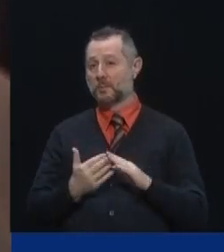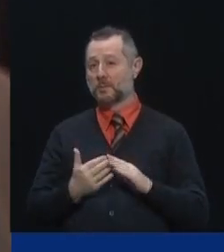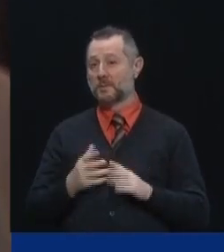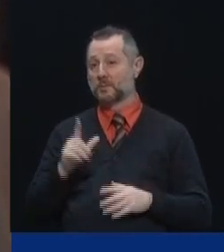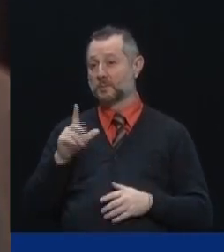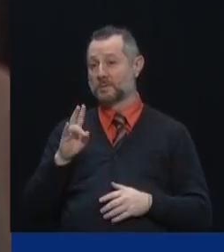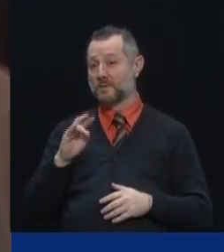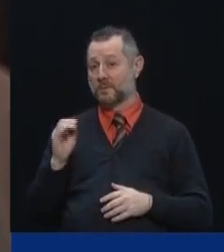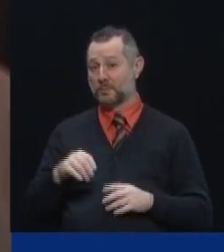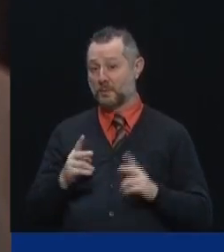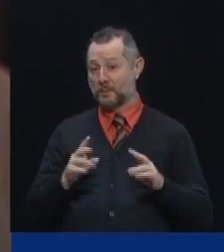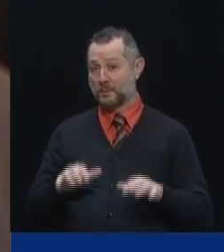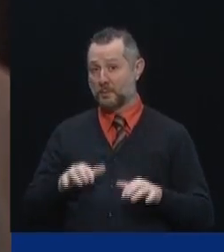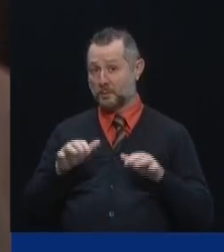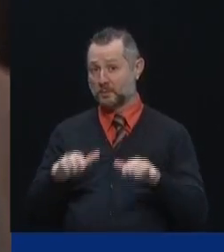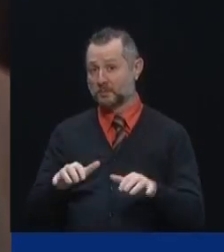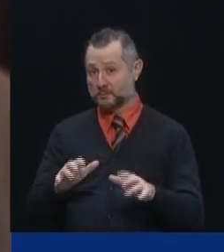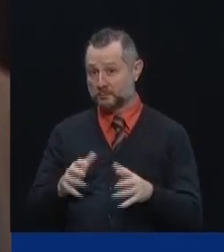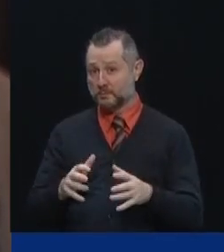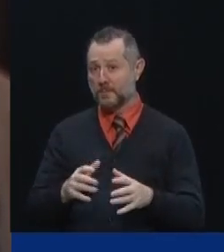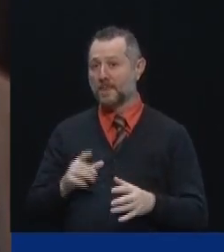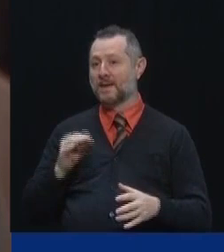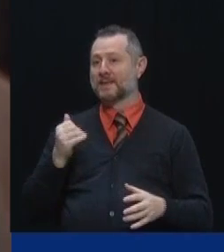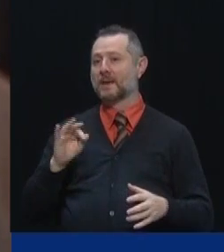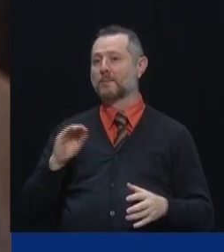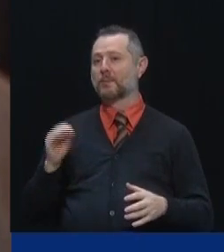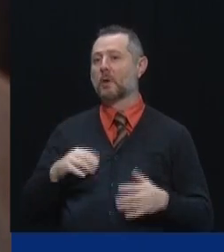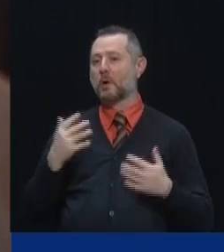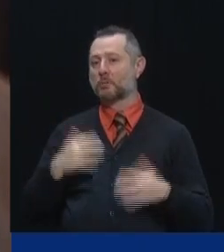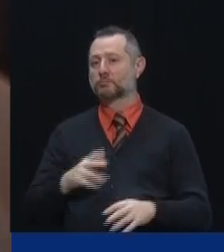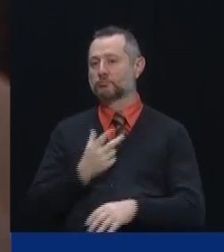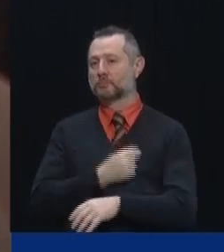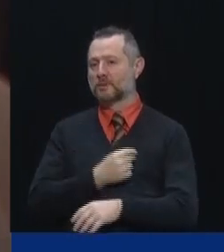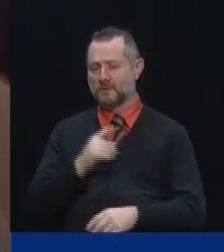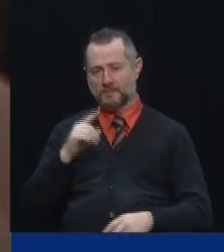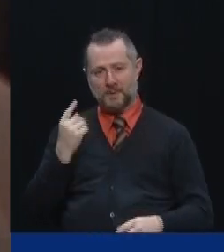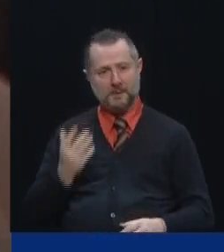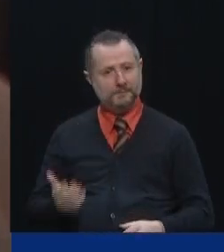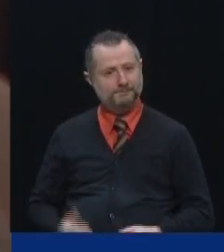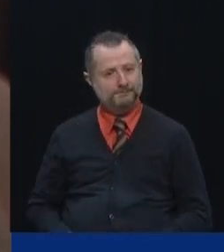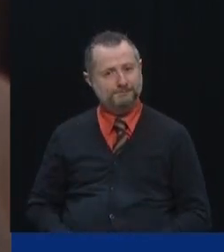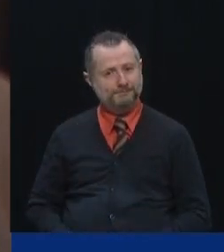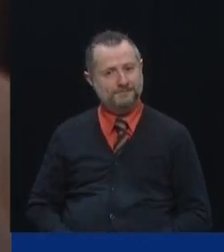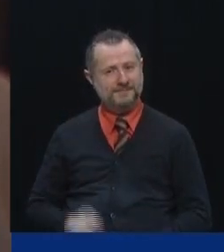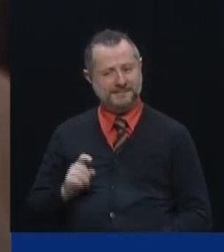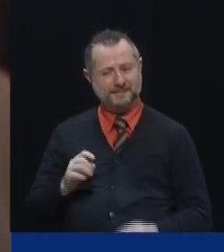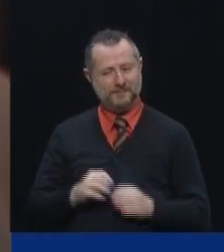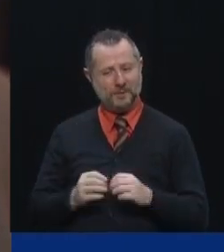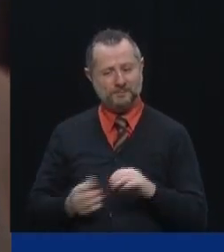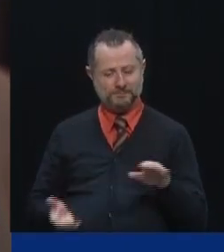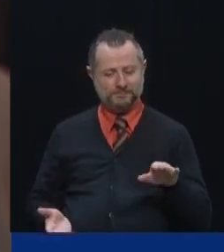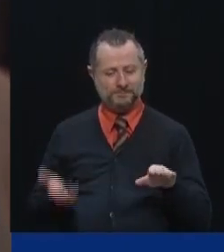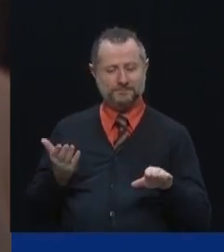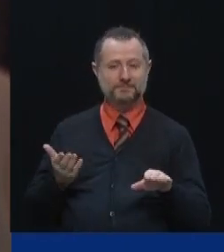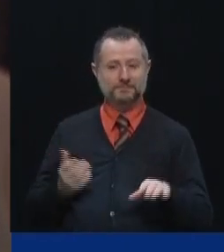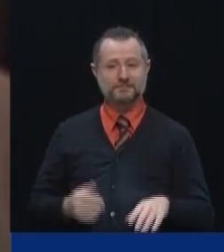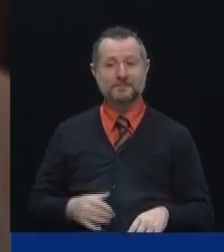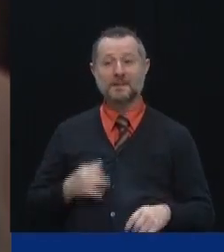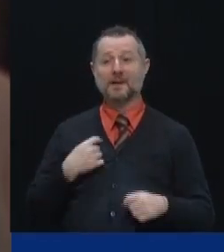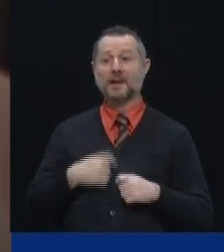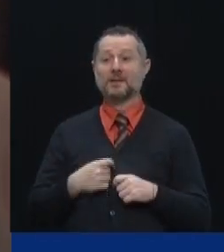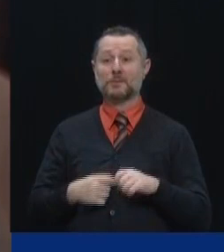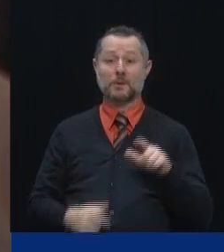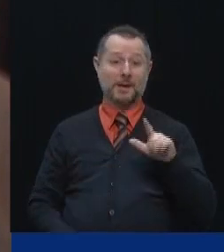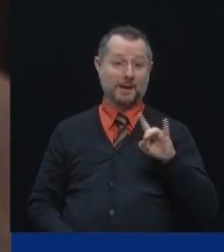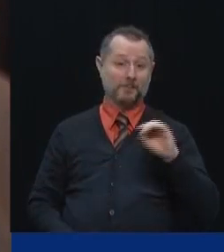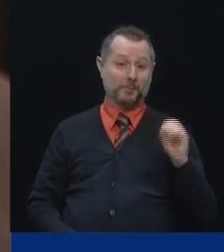of the population. Only 19% of the people who have gotten vaccines. Latino community,